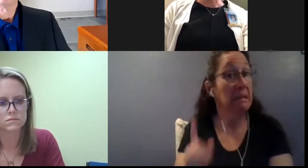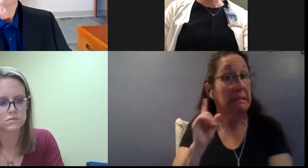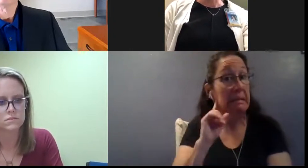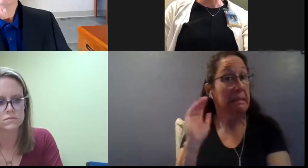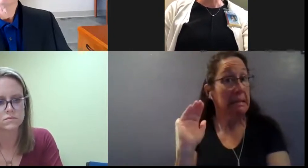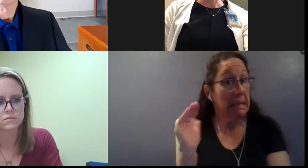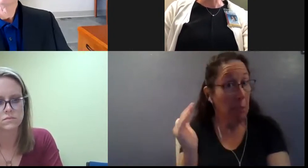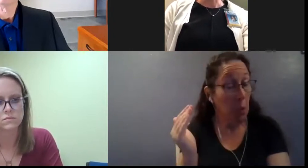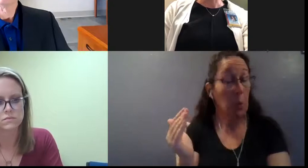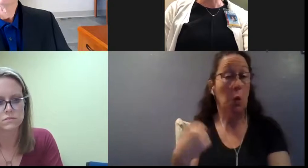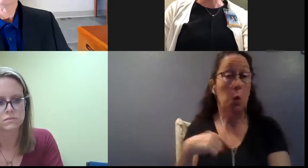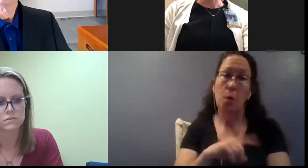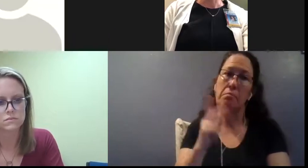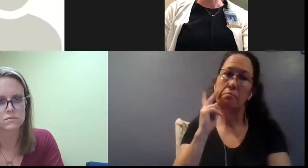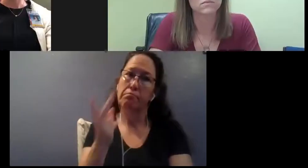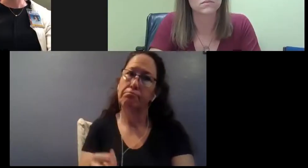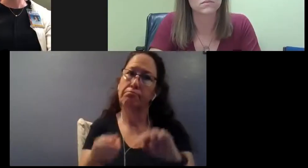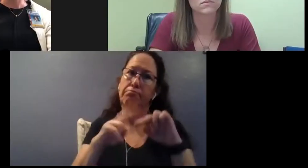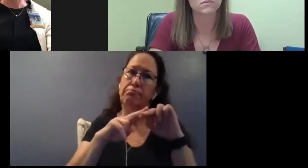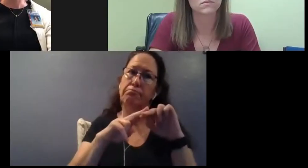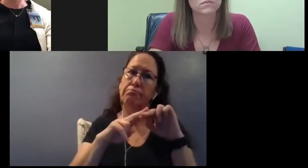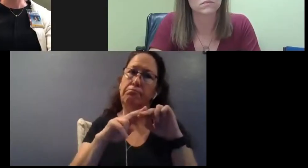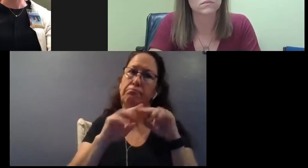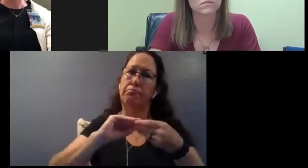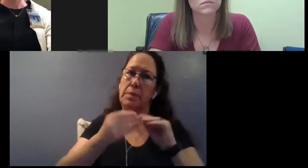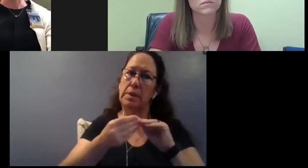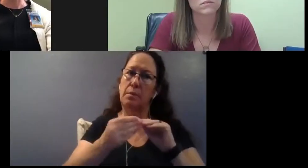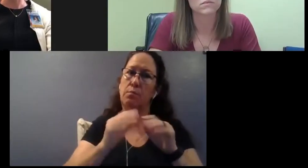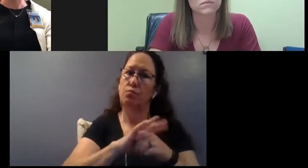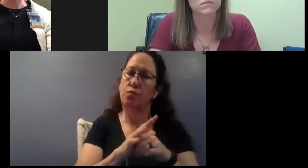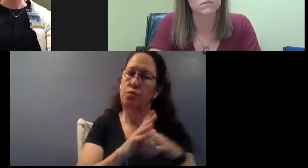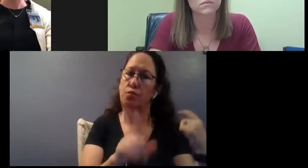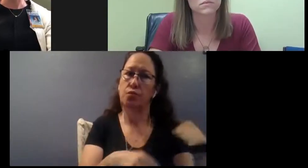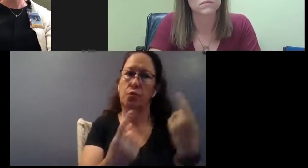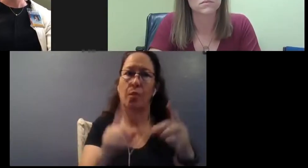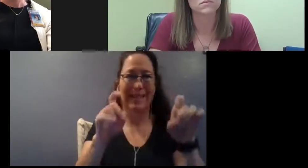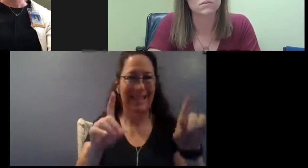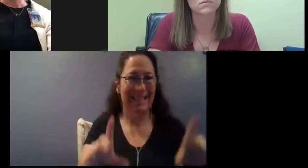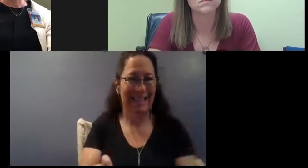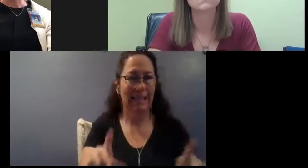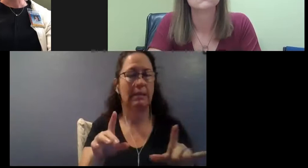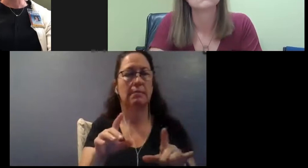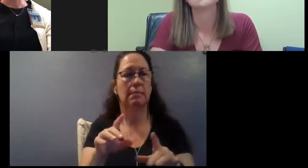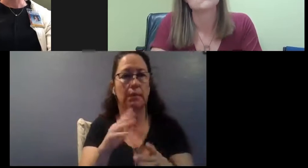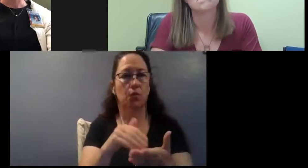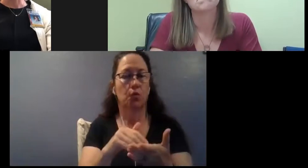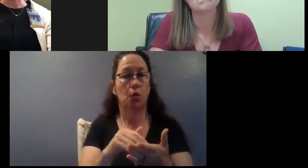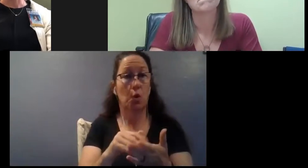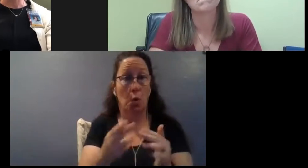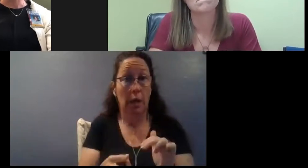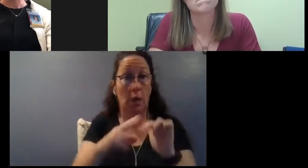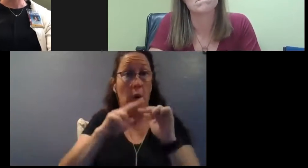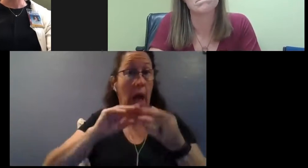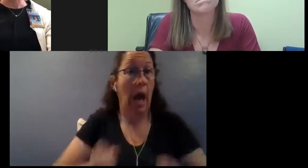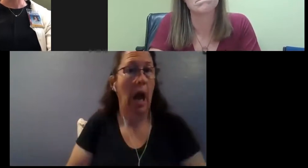are reporting, we too are seeing an increase in COVID-19 cases coming through our testing sites. This is not because of an increase in the